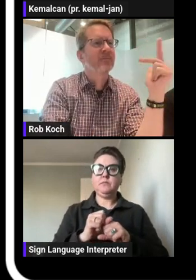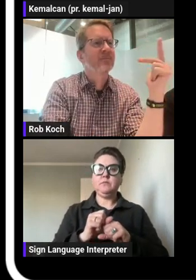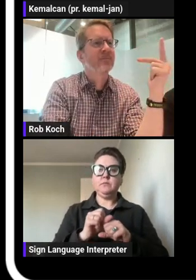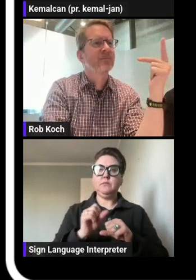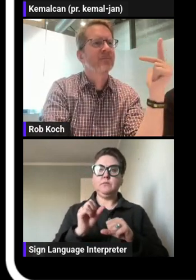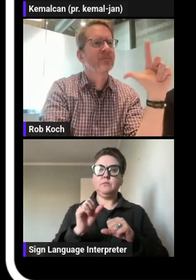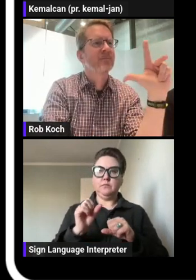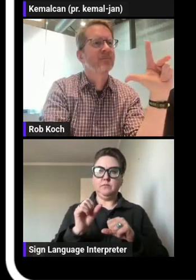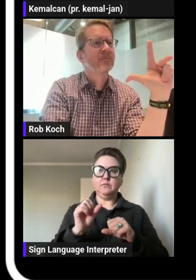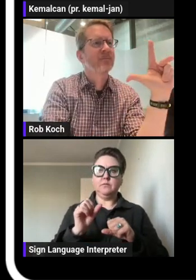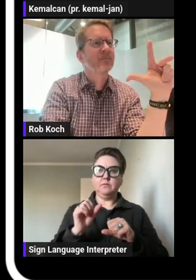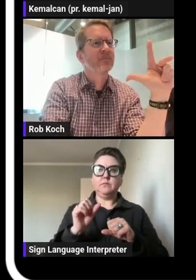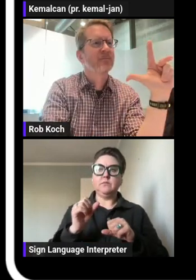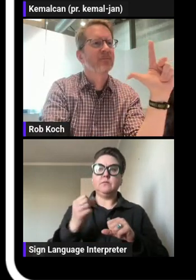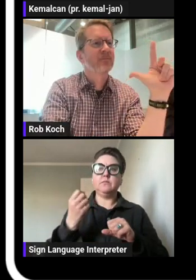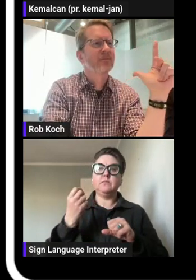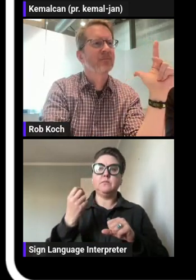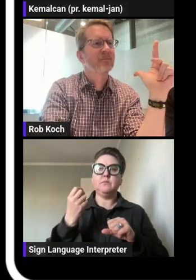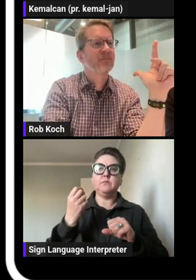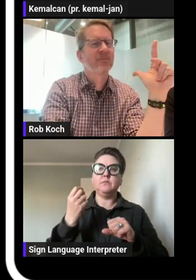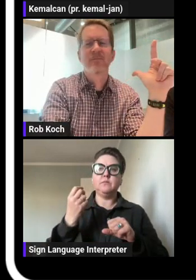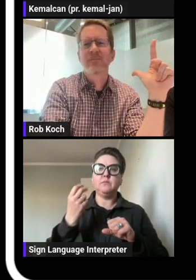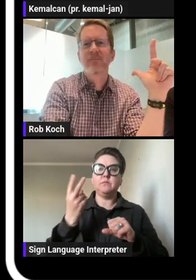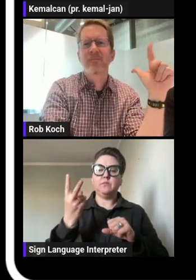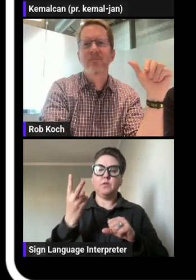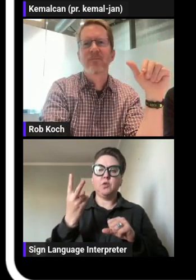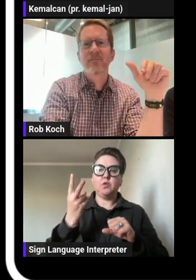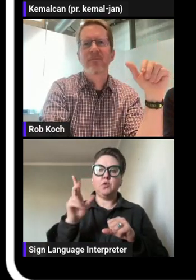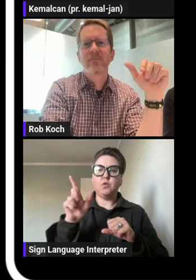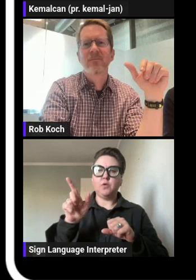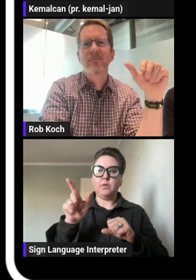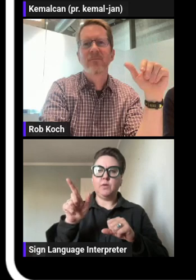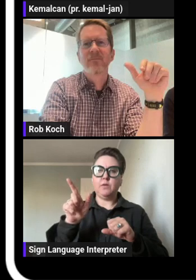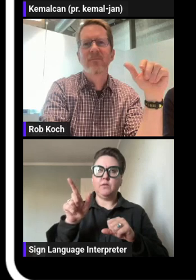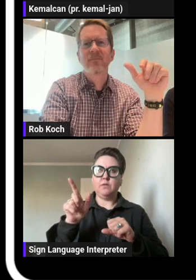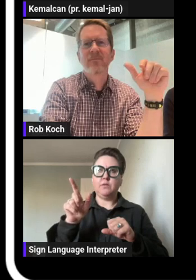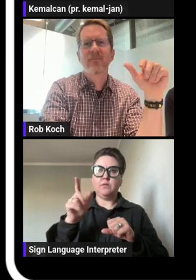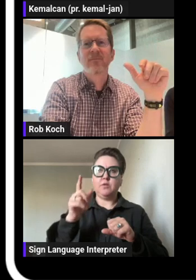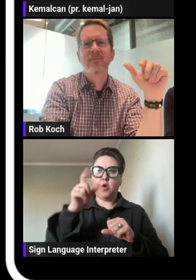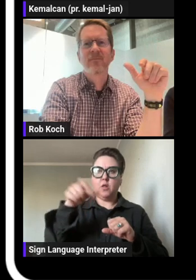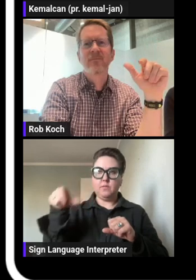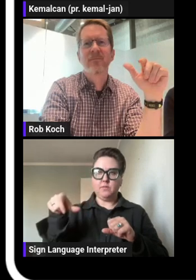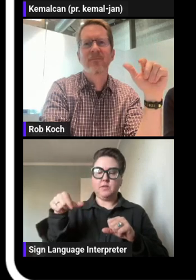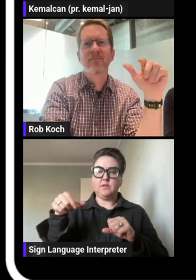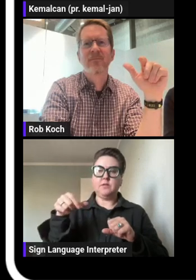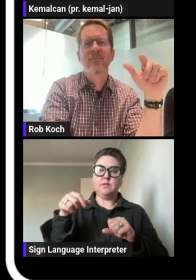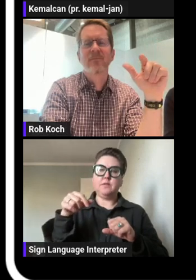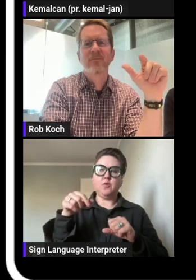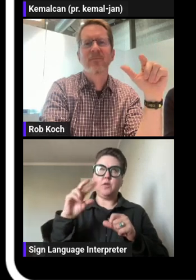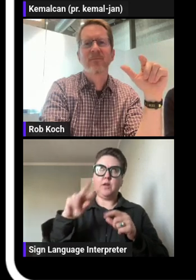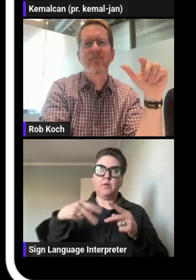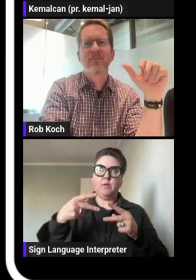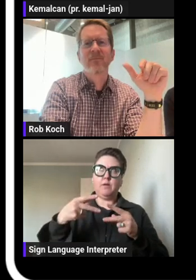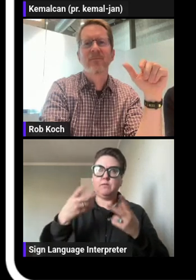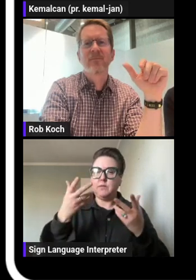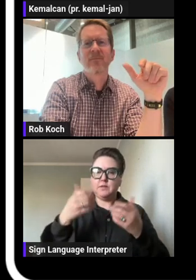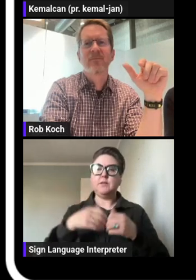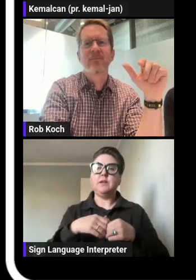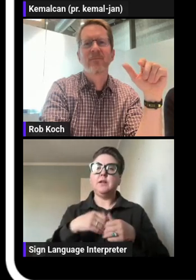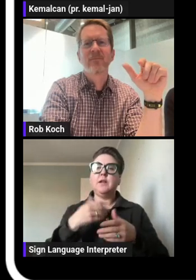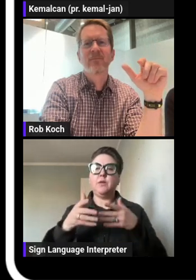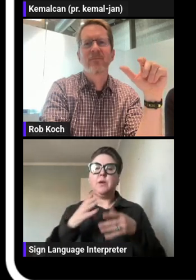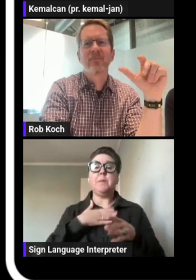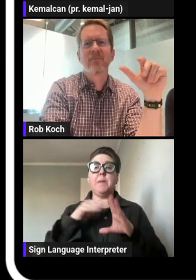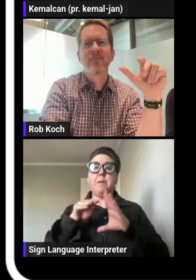221, like 2 columns, 21 rows, or the other way around. But my